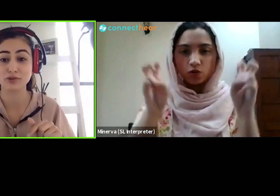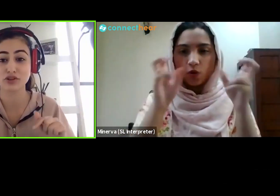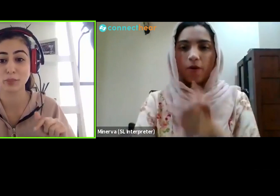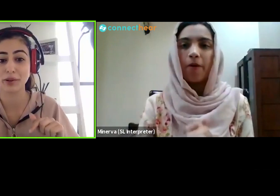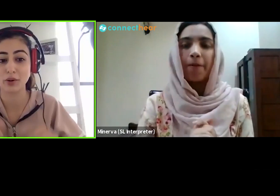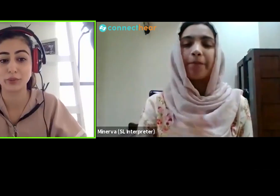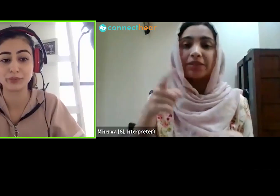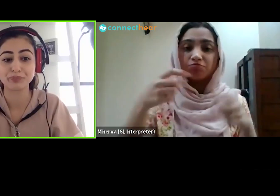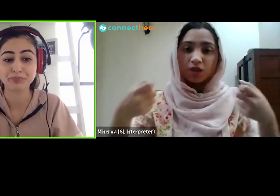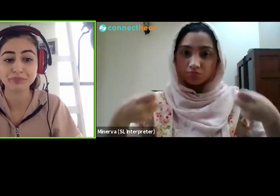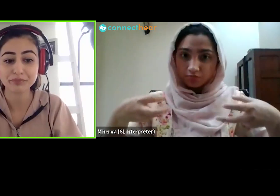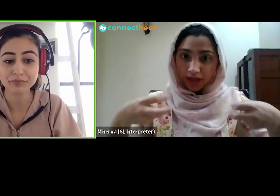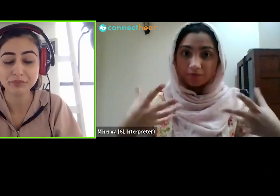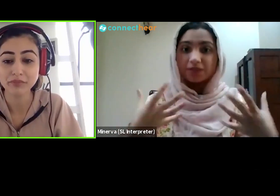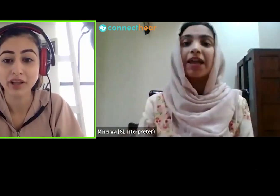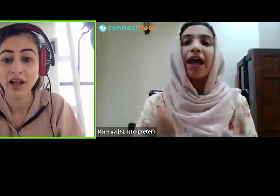the captions on below.